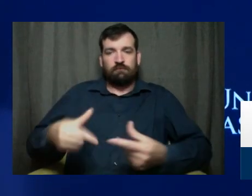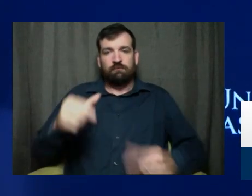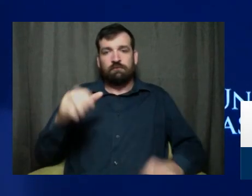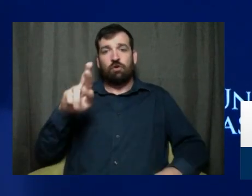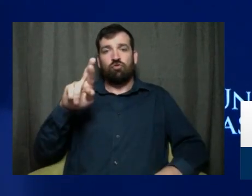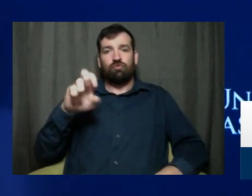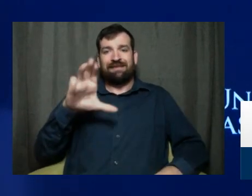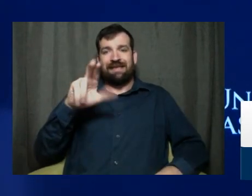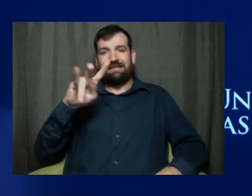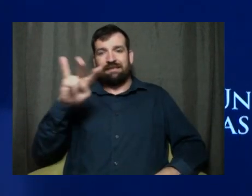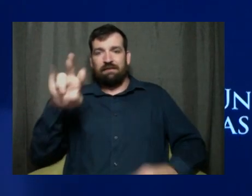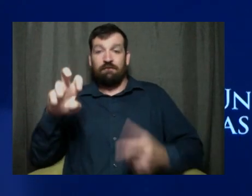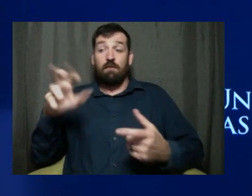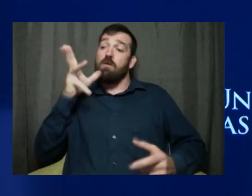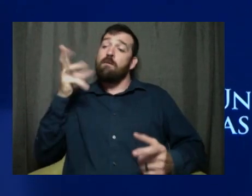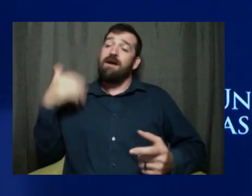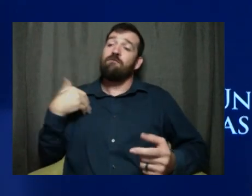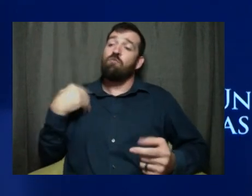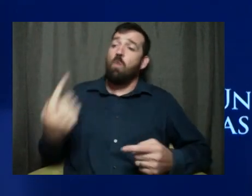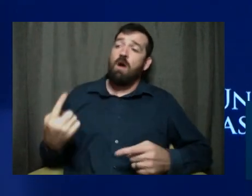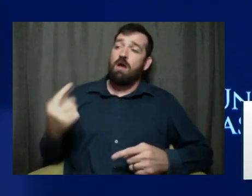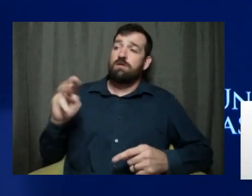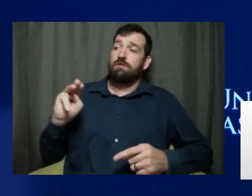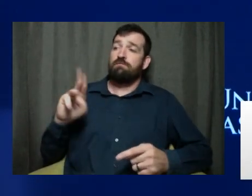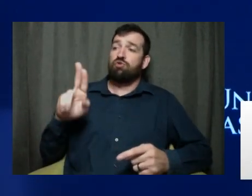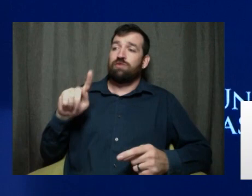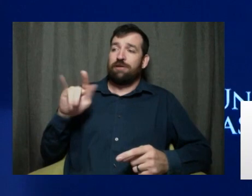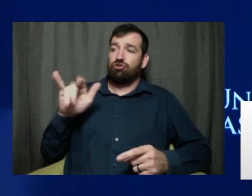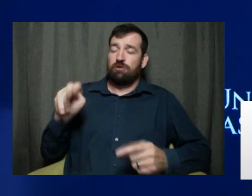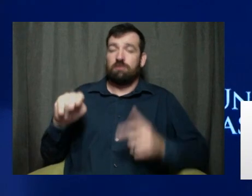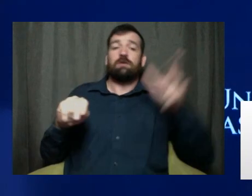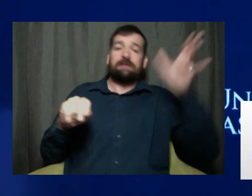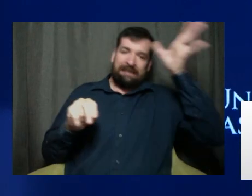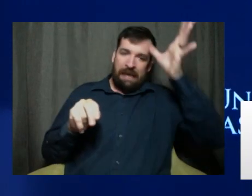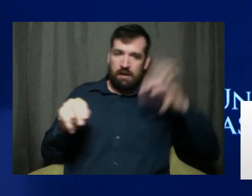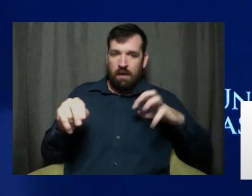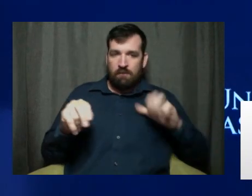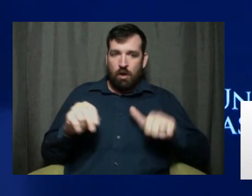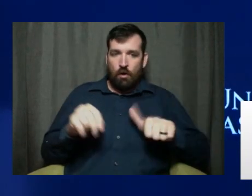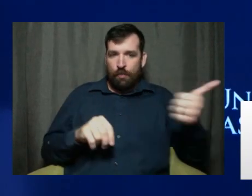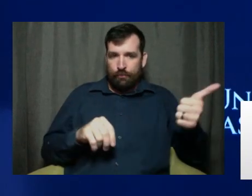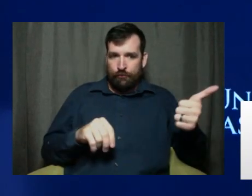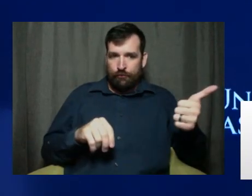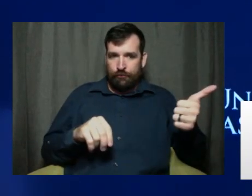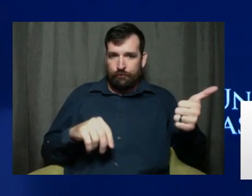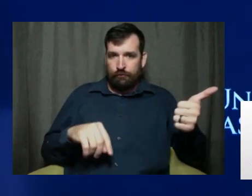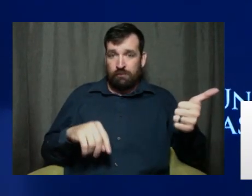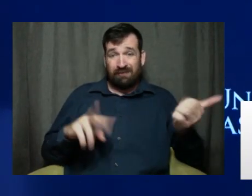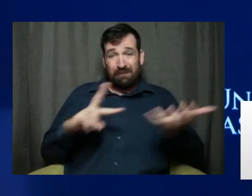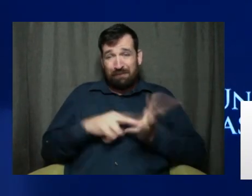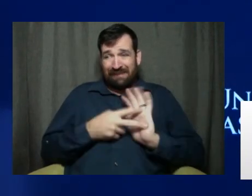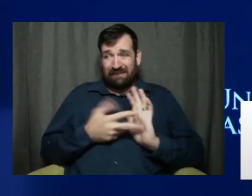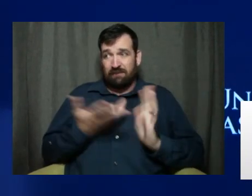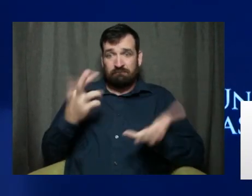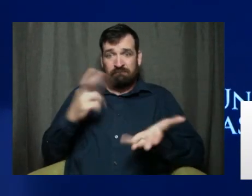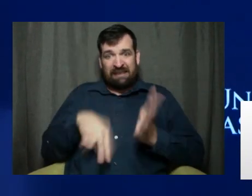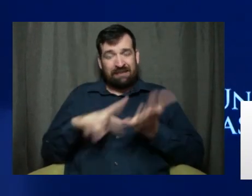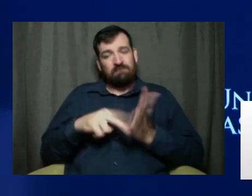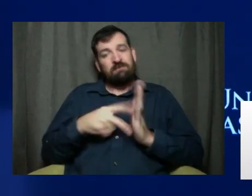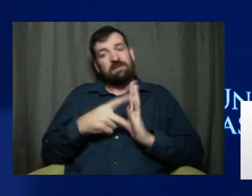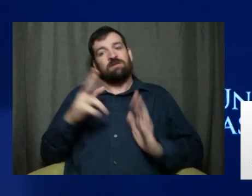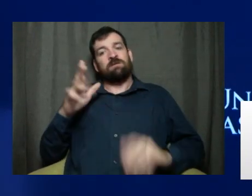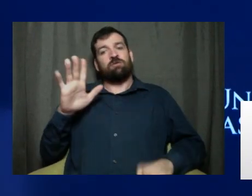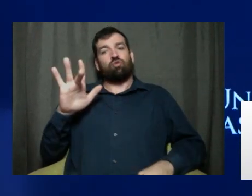has one mutation and the dad has another mutation, and genetically, it's essentially 25% odds. And I tell